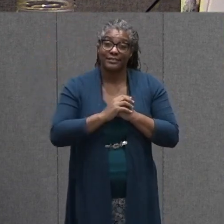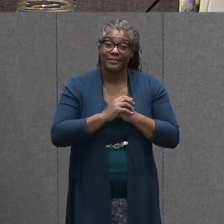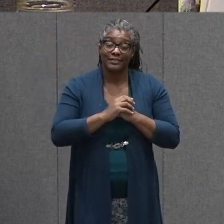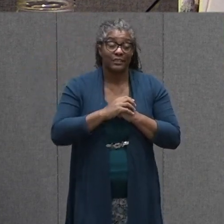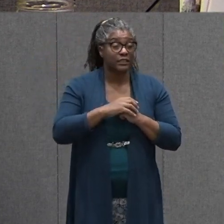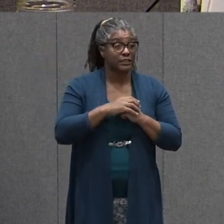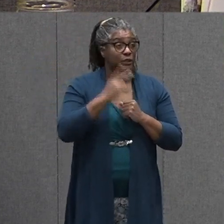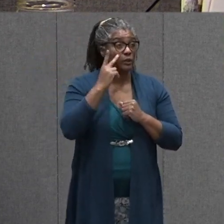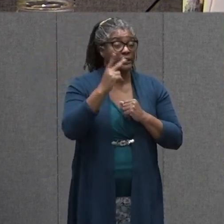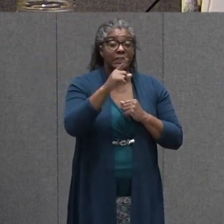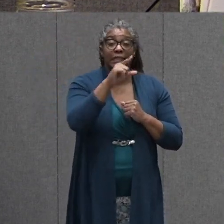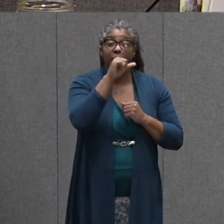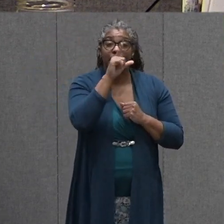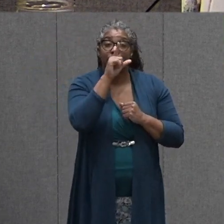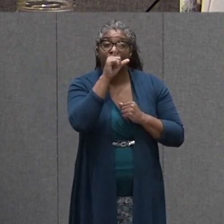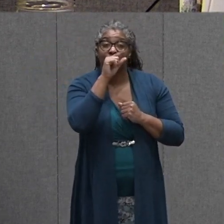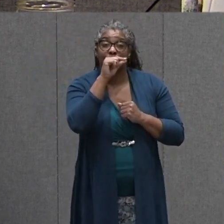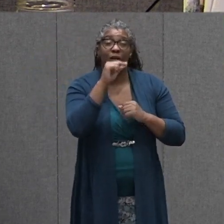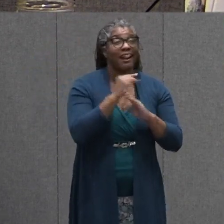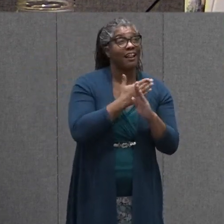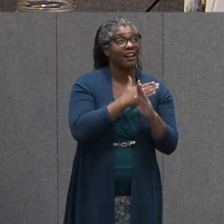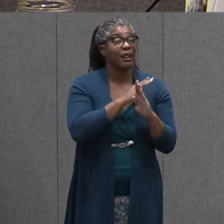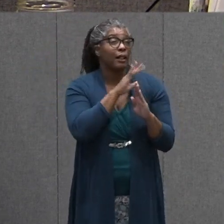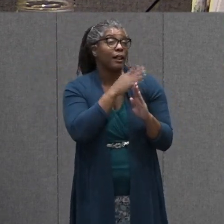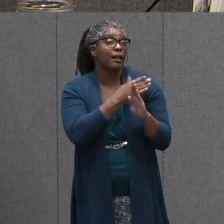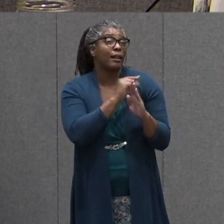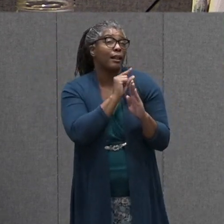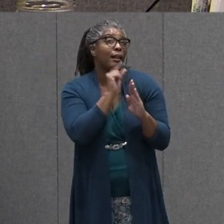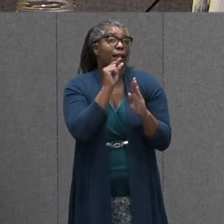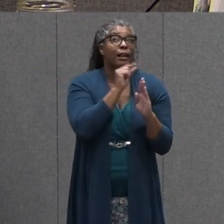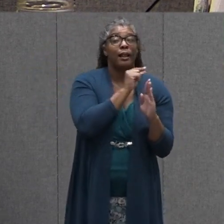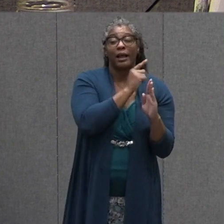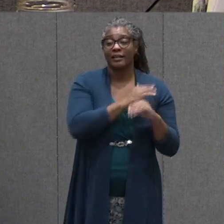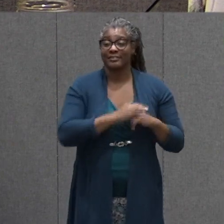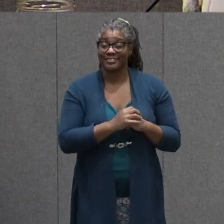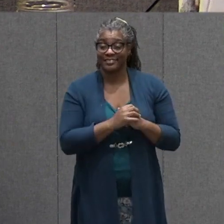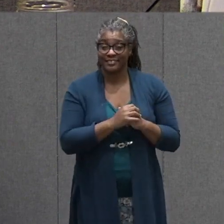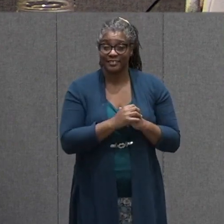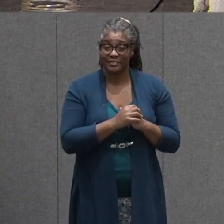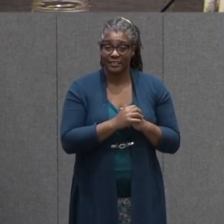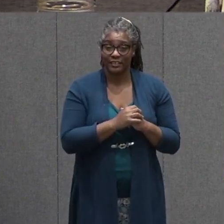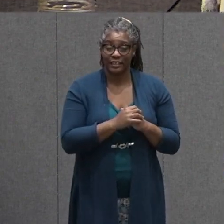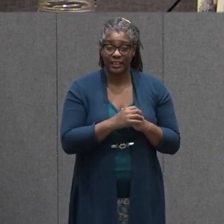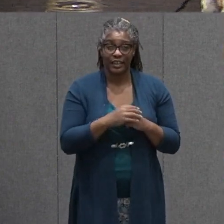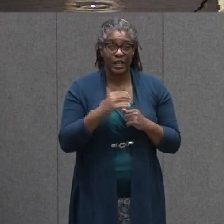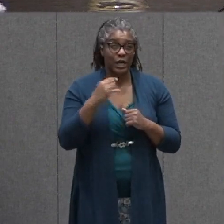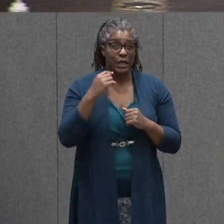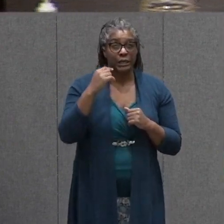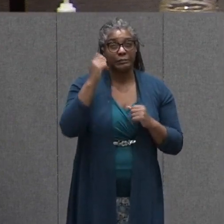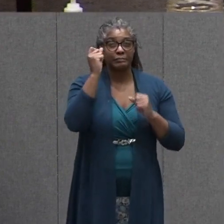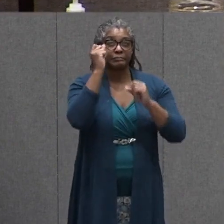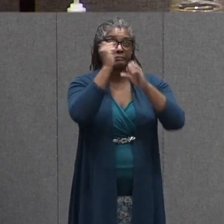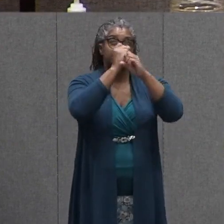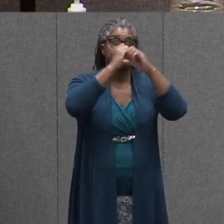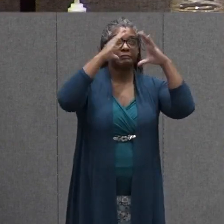more. So using both our diagram and our sentence, can we figure